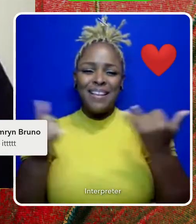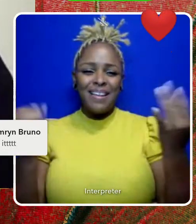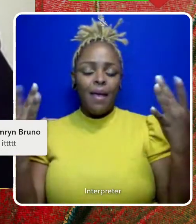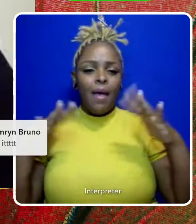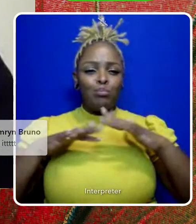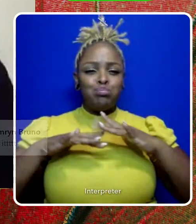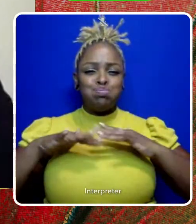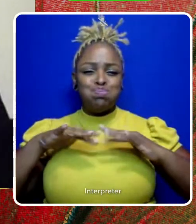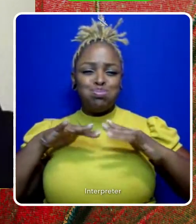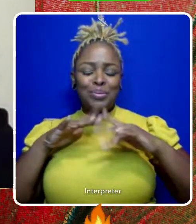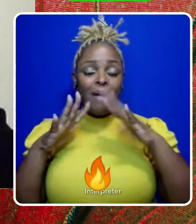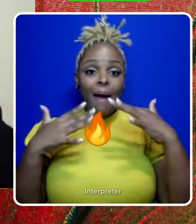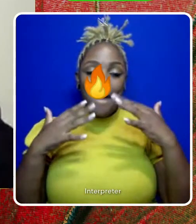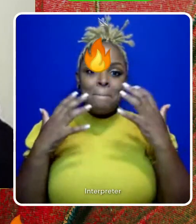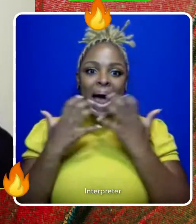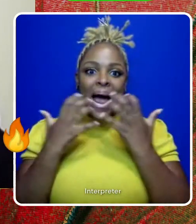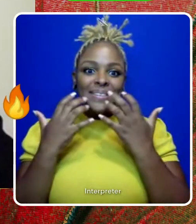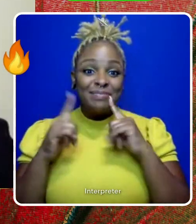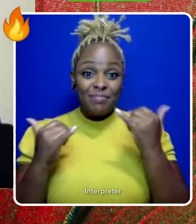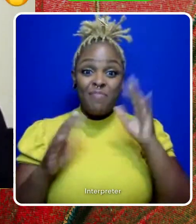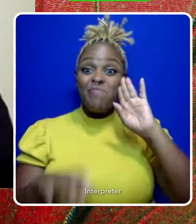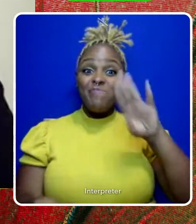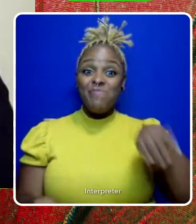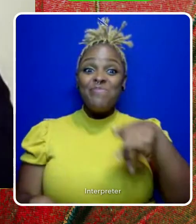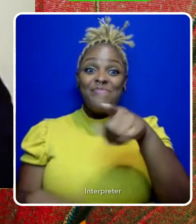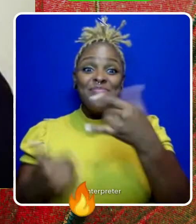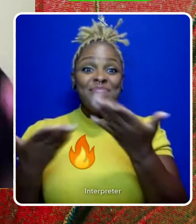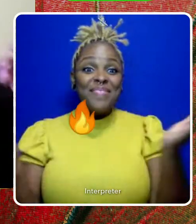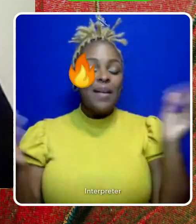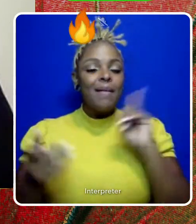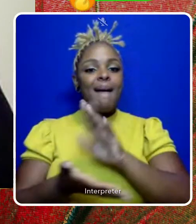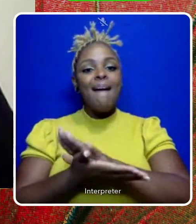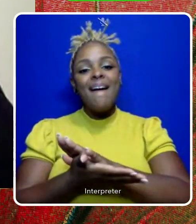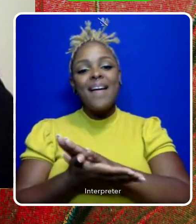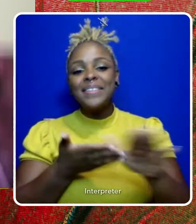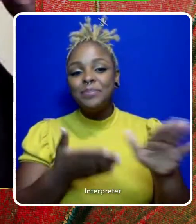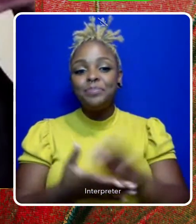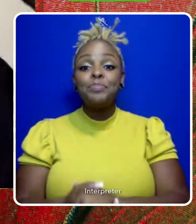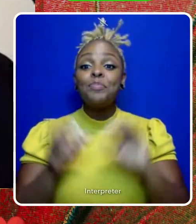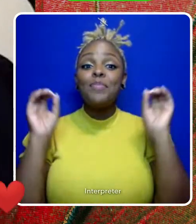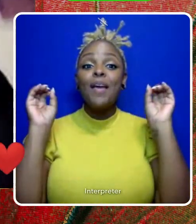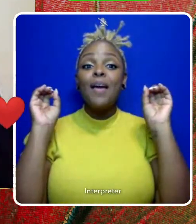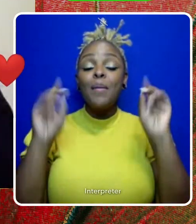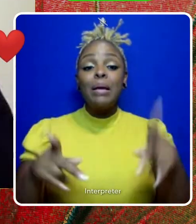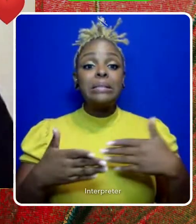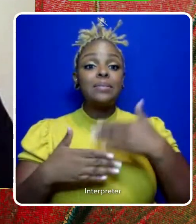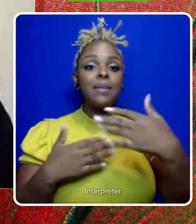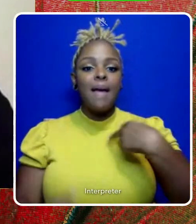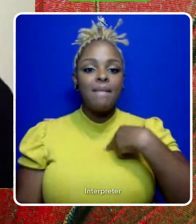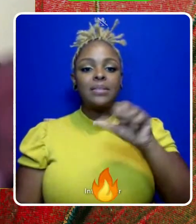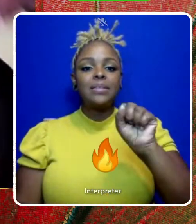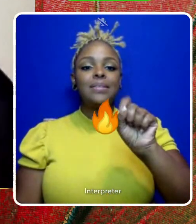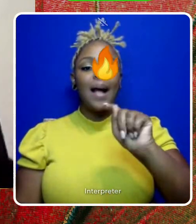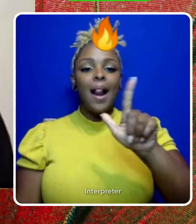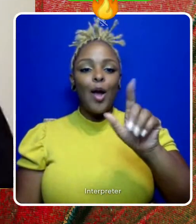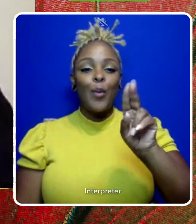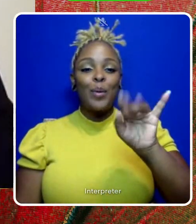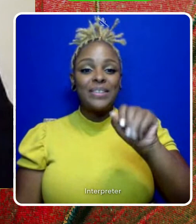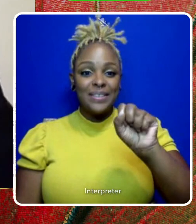Right now. Nice. So, on deck, we have St. Louis. But coming to the stage right now, we